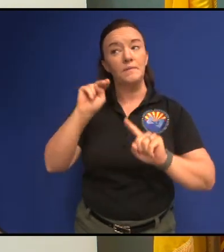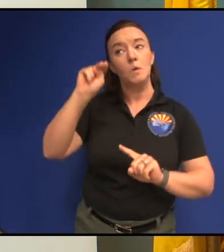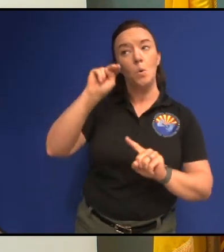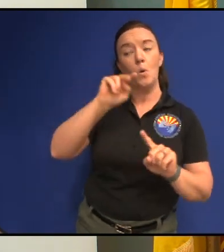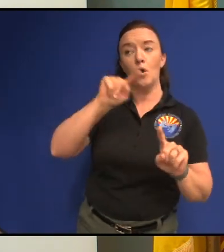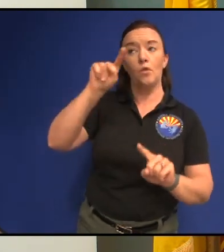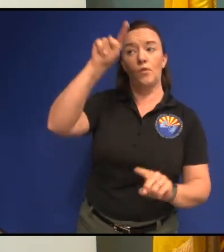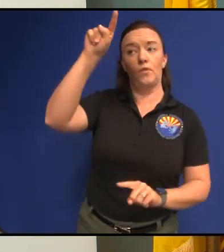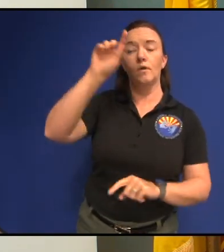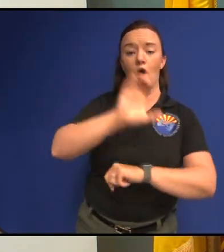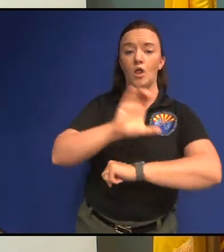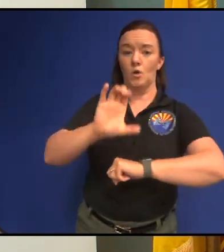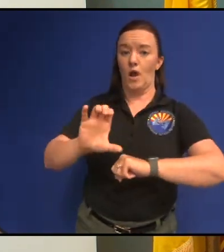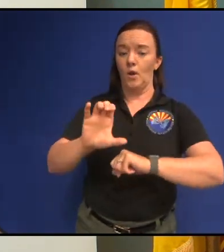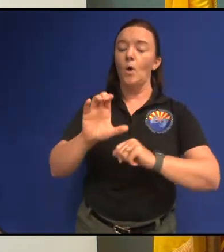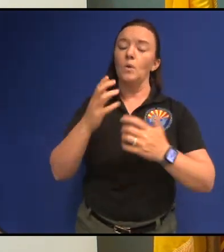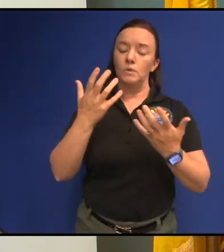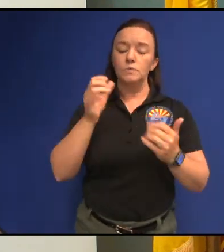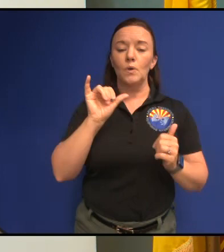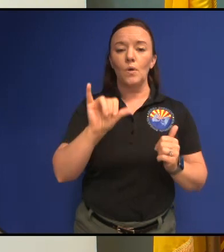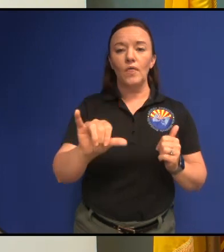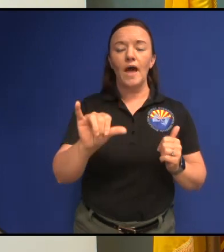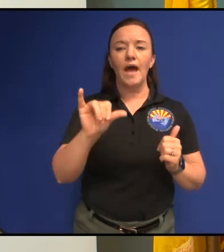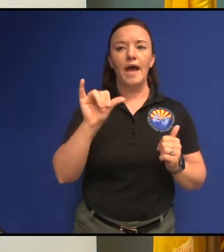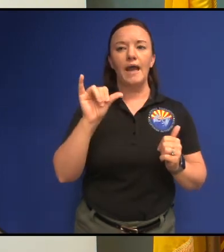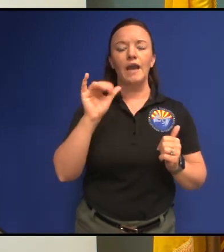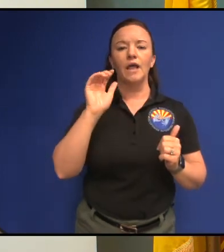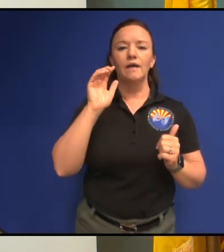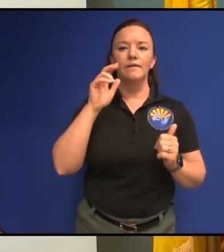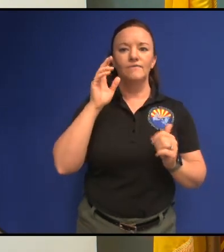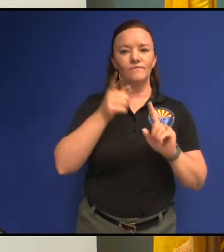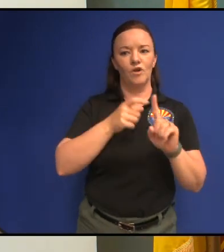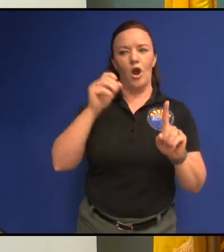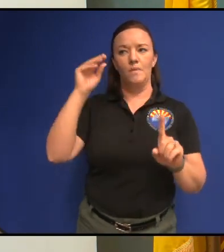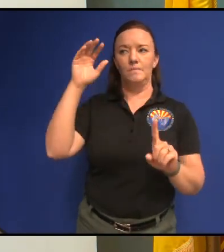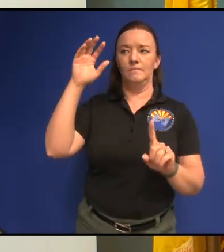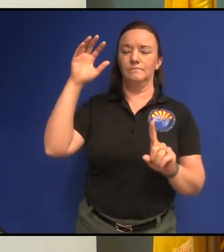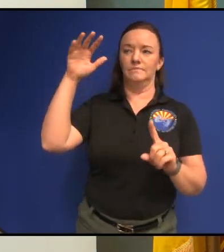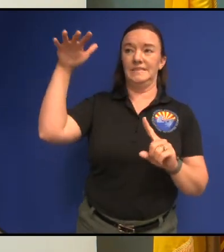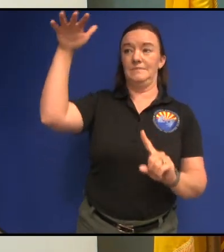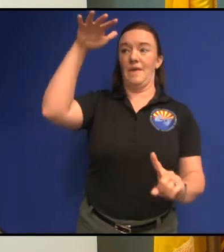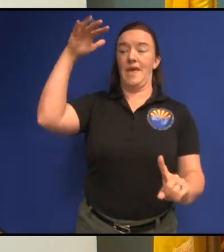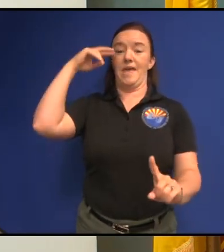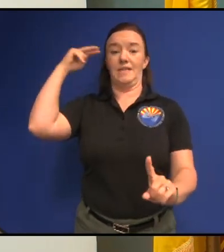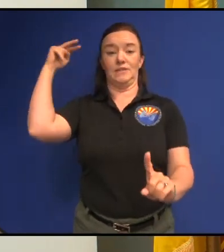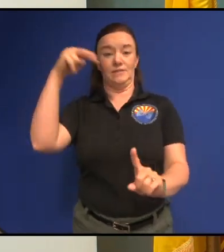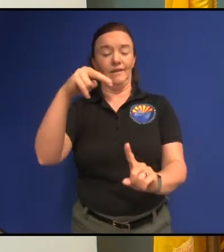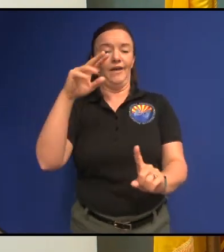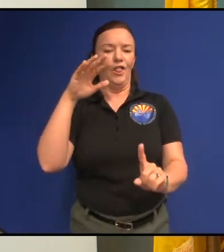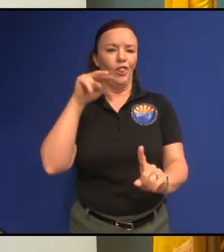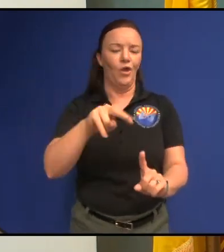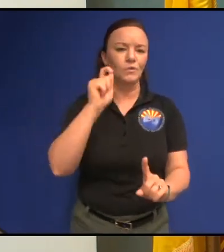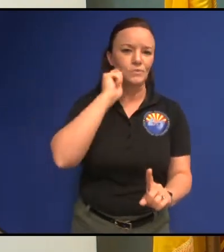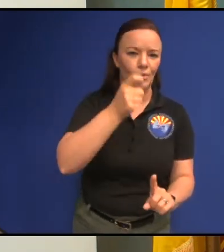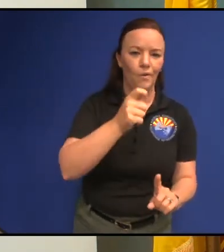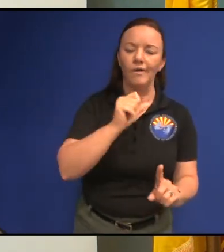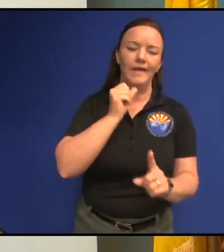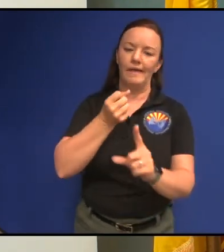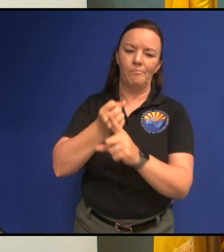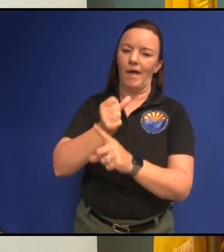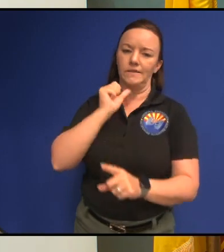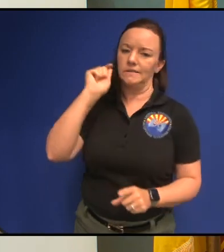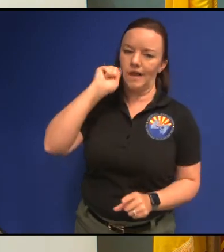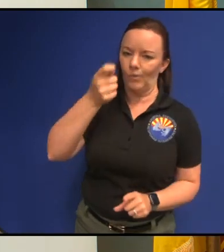that's something pretty cool that looks from space. Obviously the impacts are not cool, but it looks really neat on space from